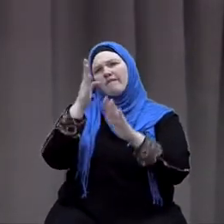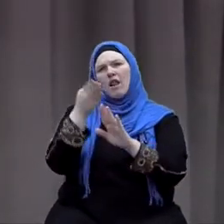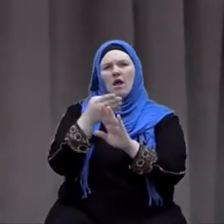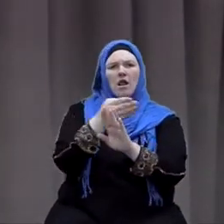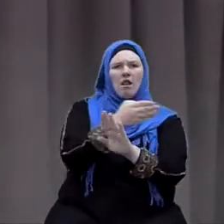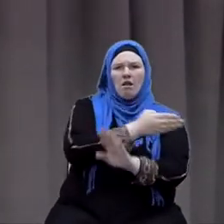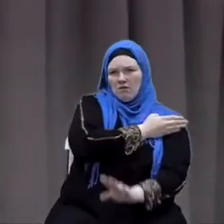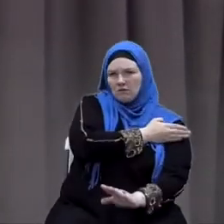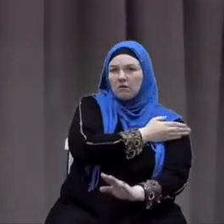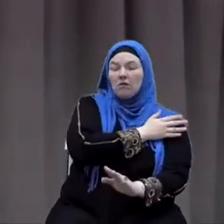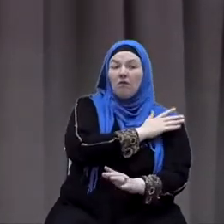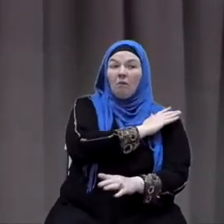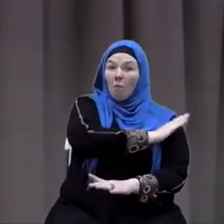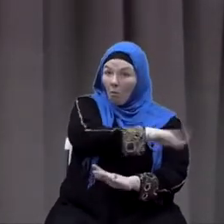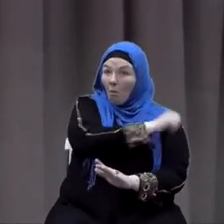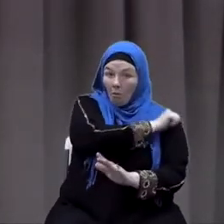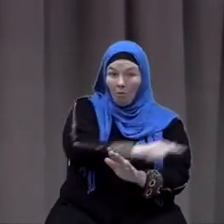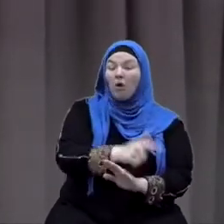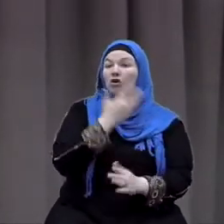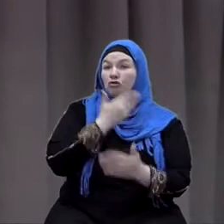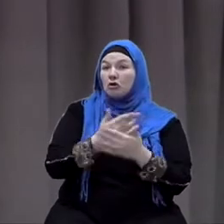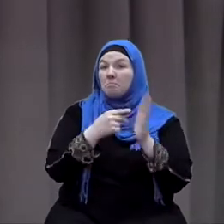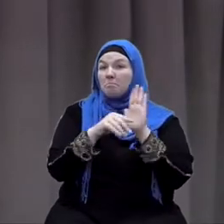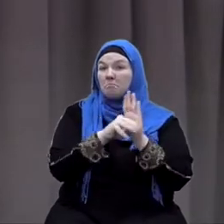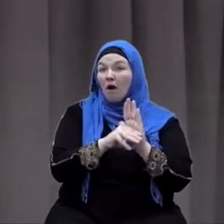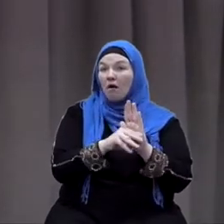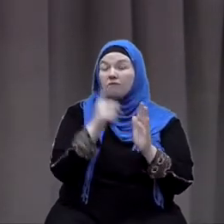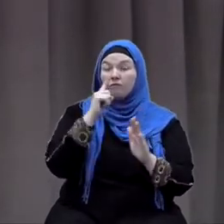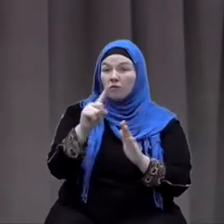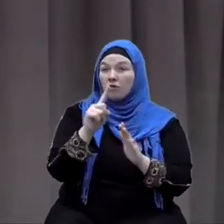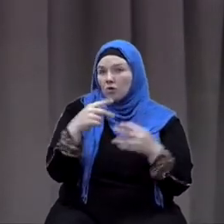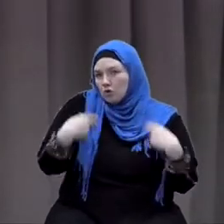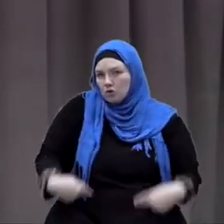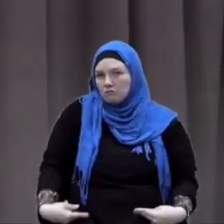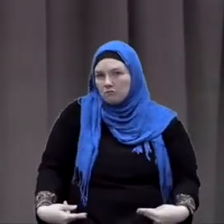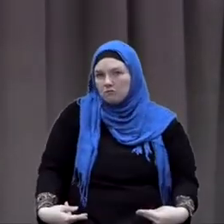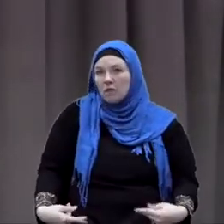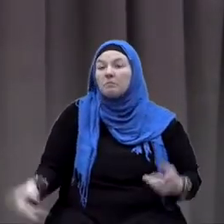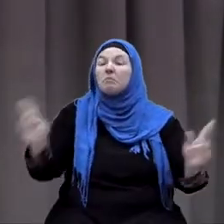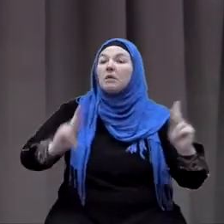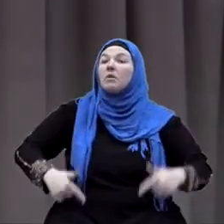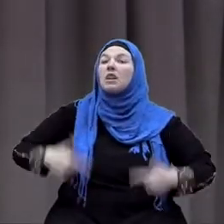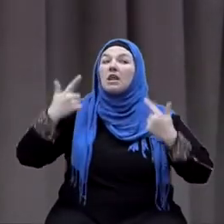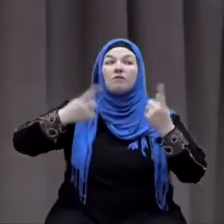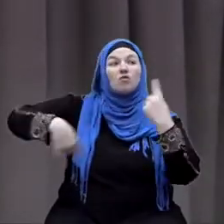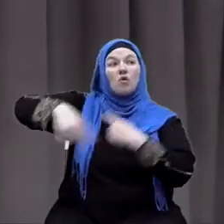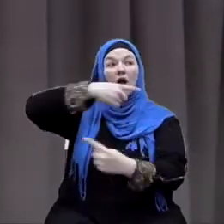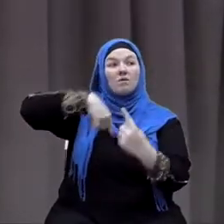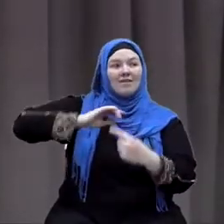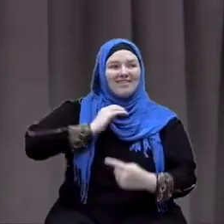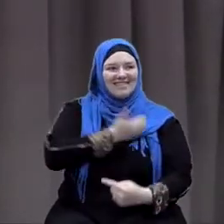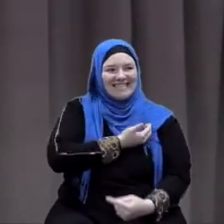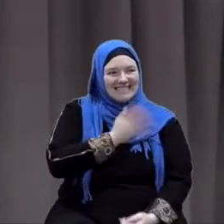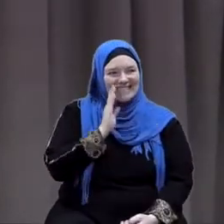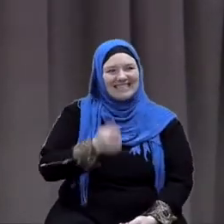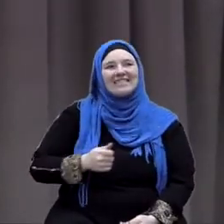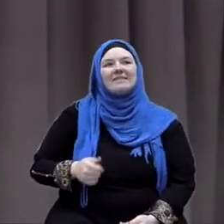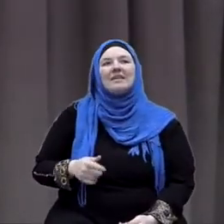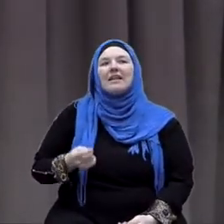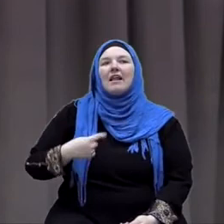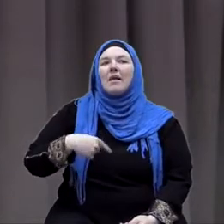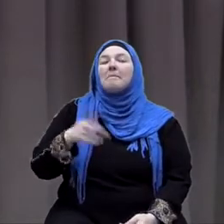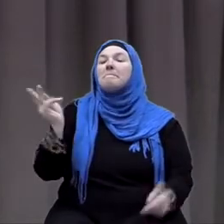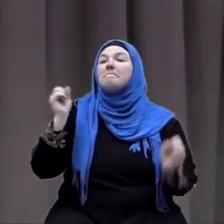all exemplary models for humanity. Much of the people we live around, and they live around us, they do